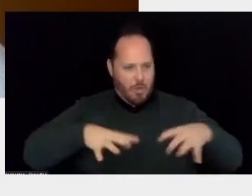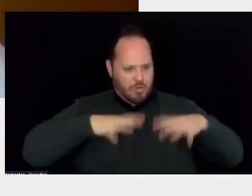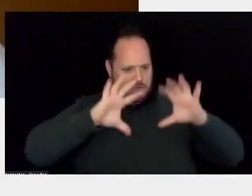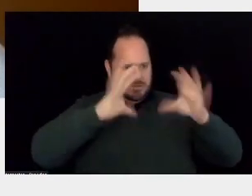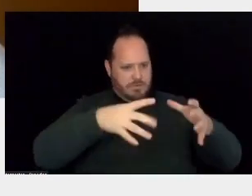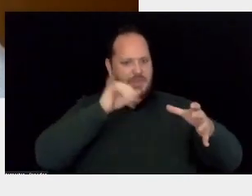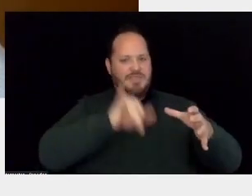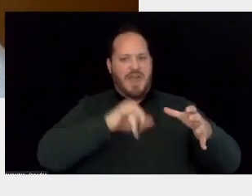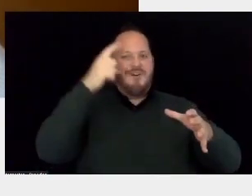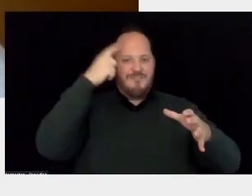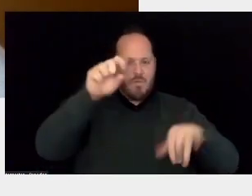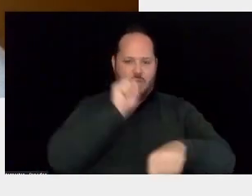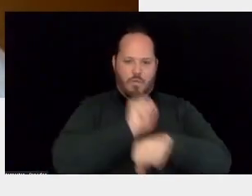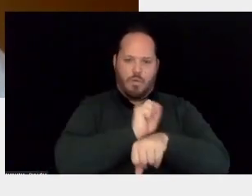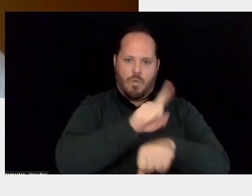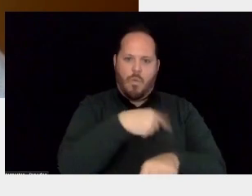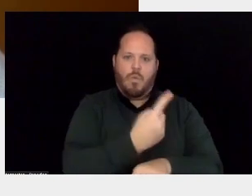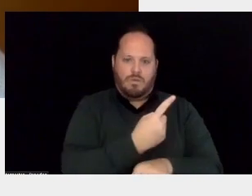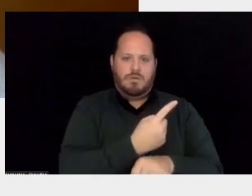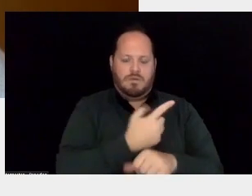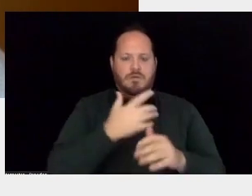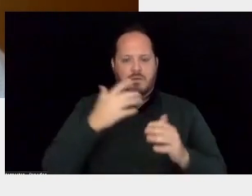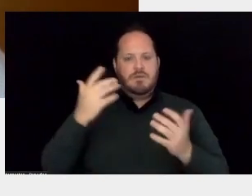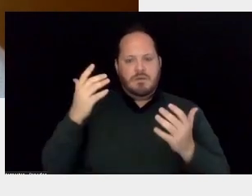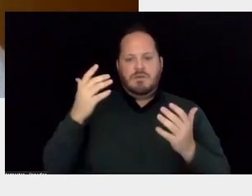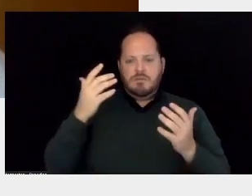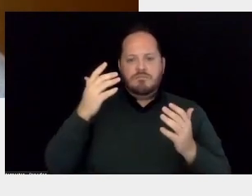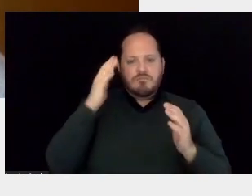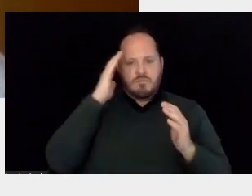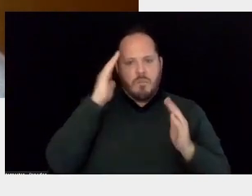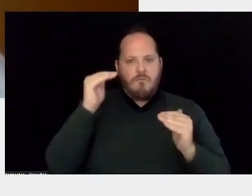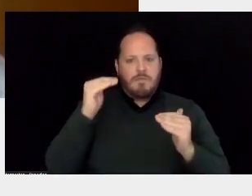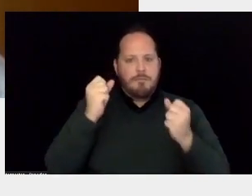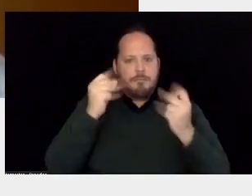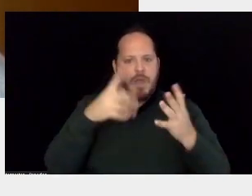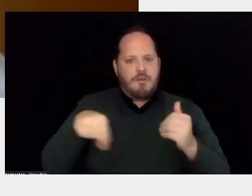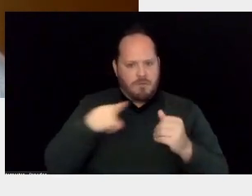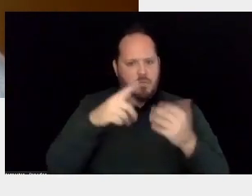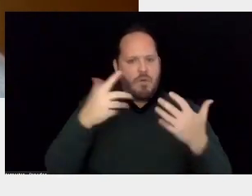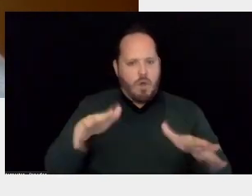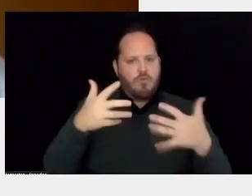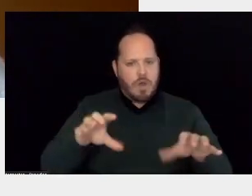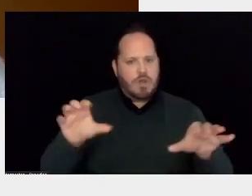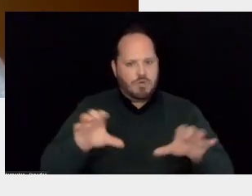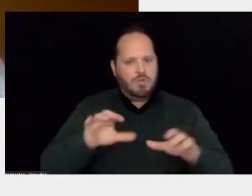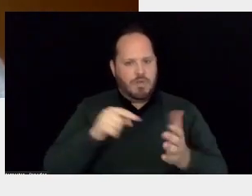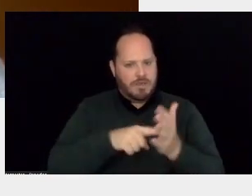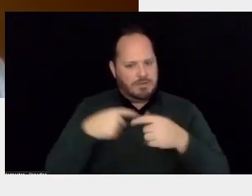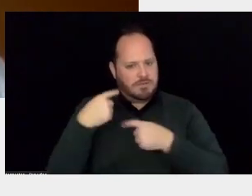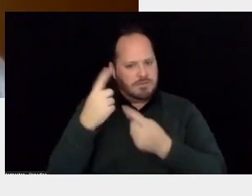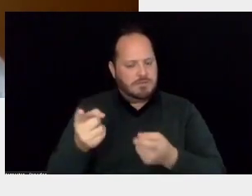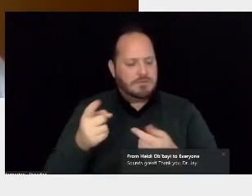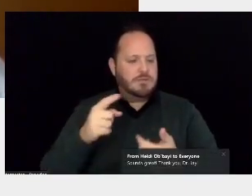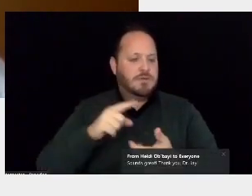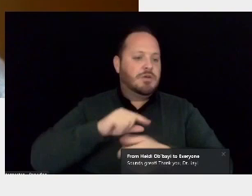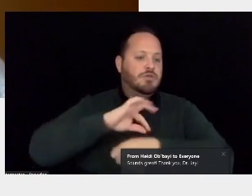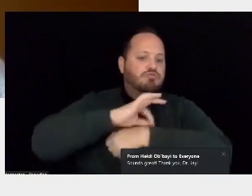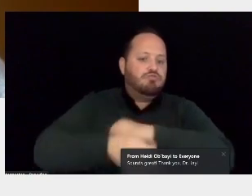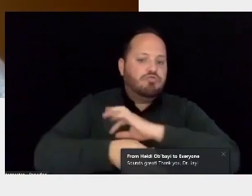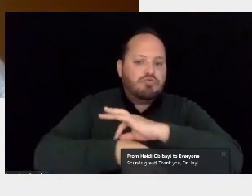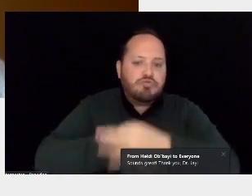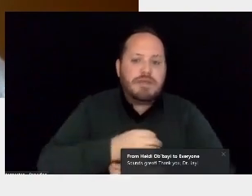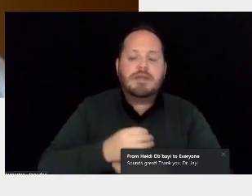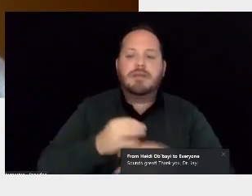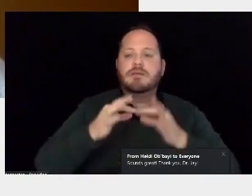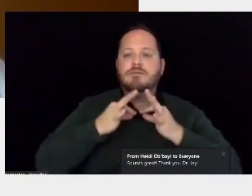other pointers, and again, hopefully a lot of you are already doing this, remove anything that's optional that you wear as far as jewelry, watches, things like that.